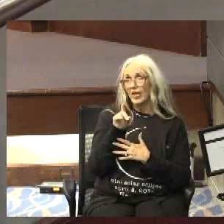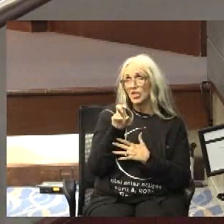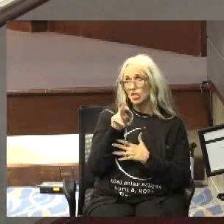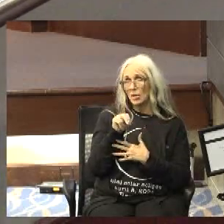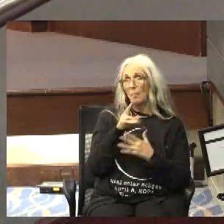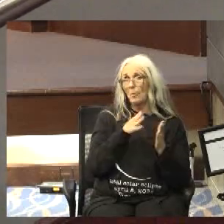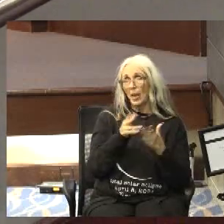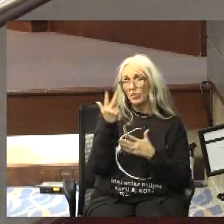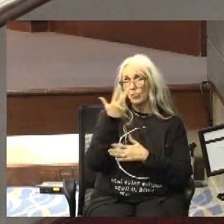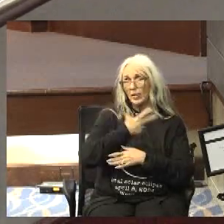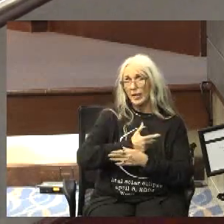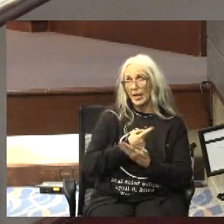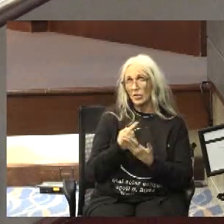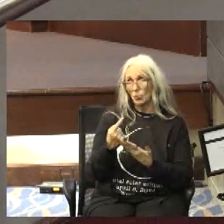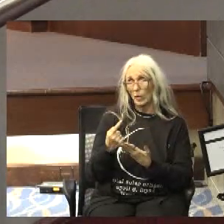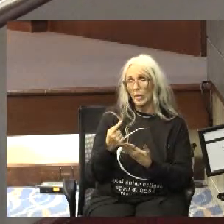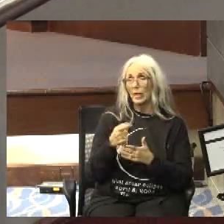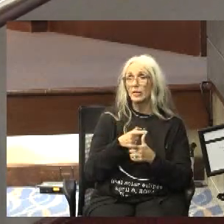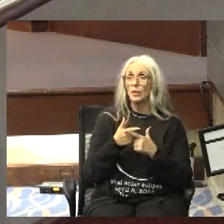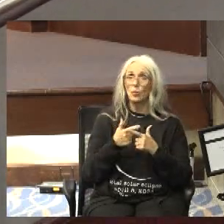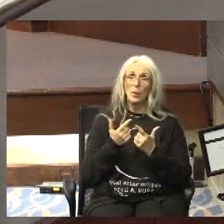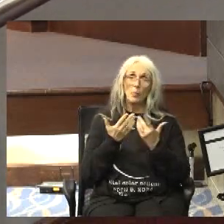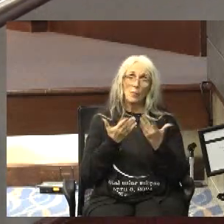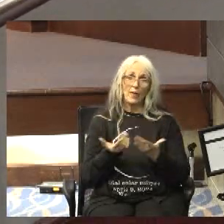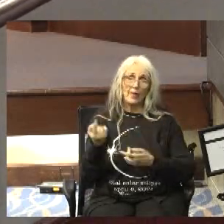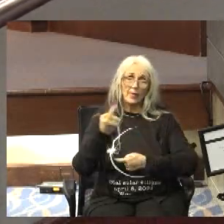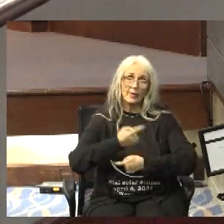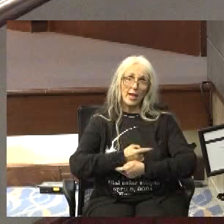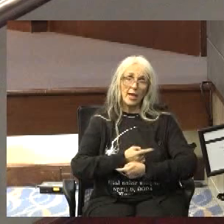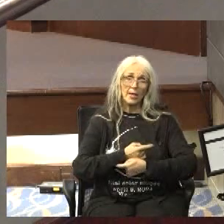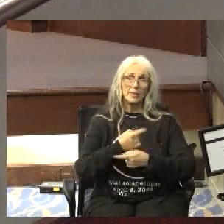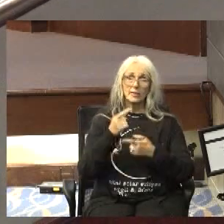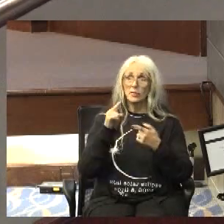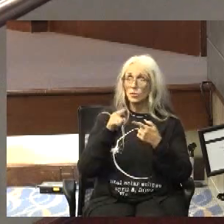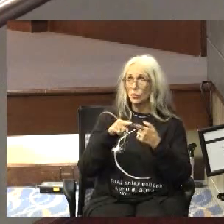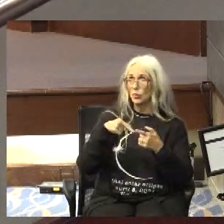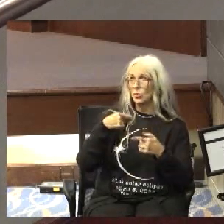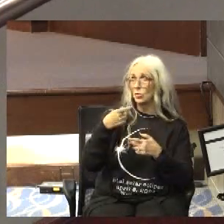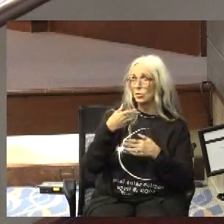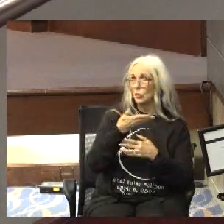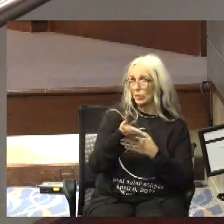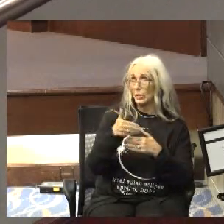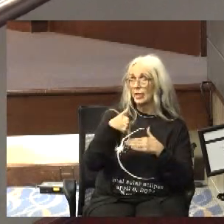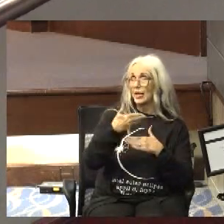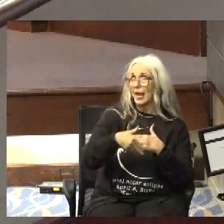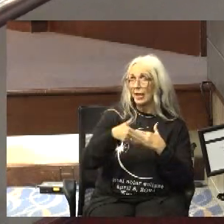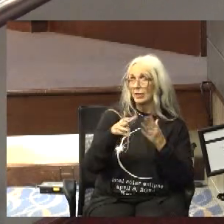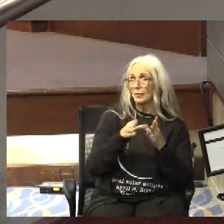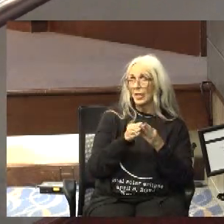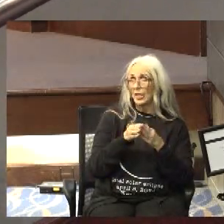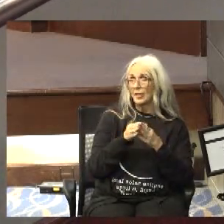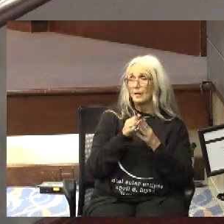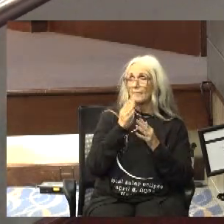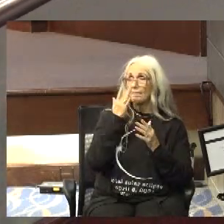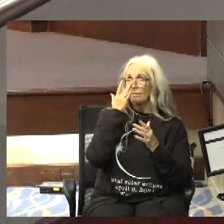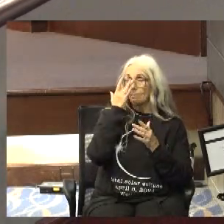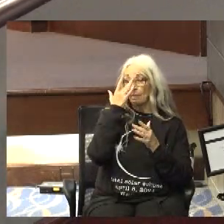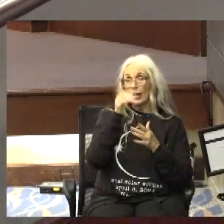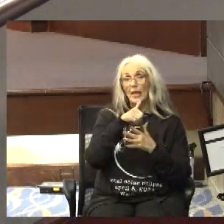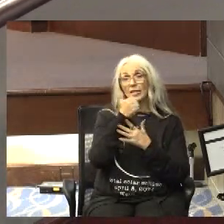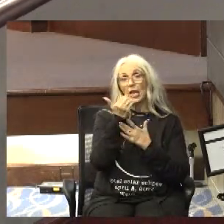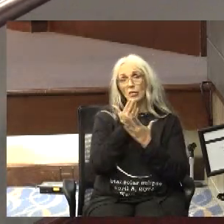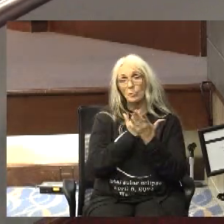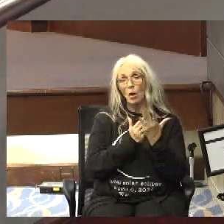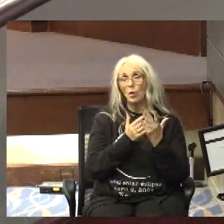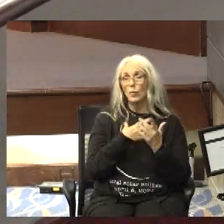3 days a week, and we'll provide those days to you at the next meeting. And then the other part is